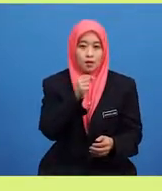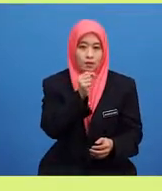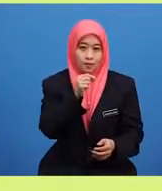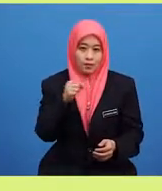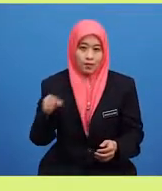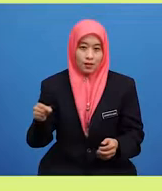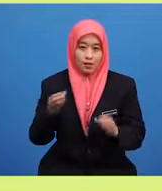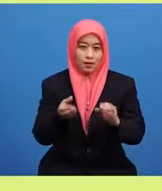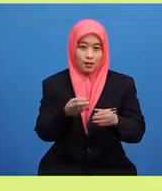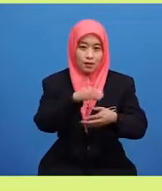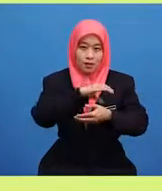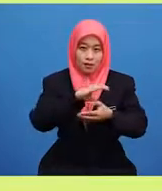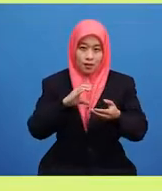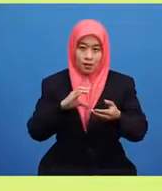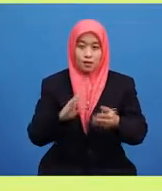Pencil case.